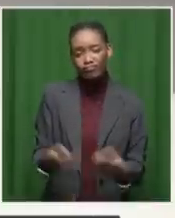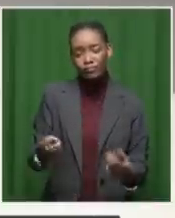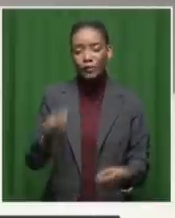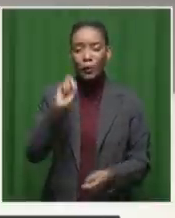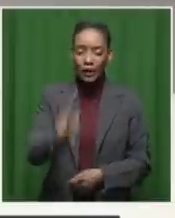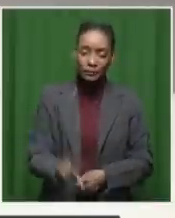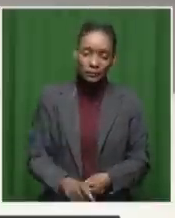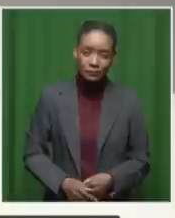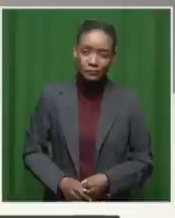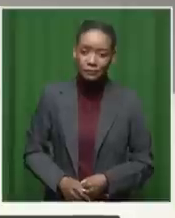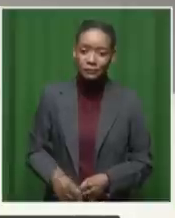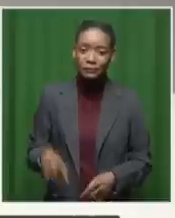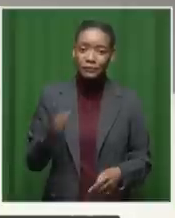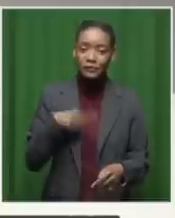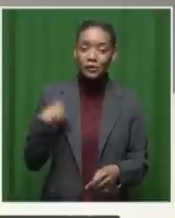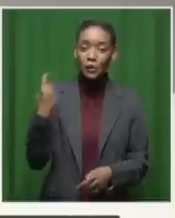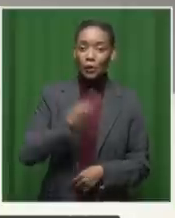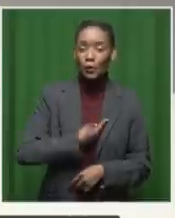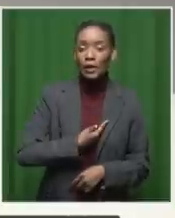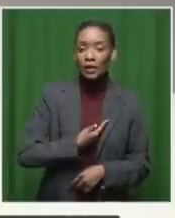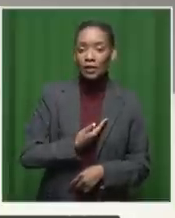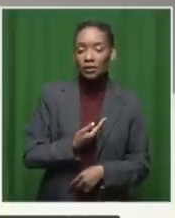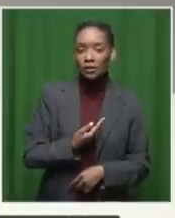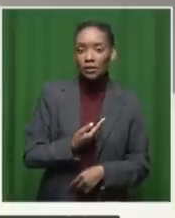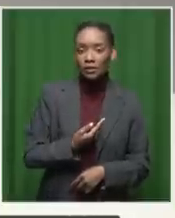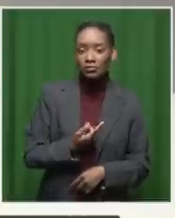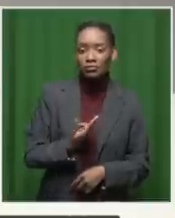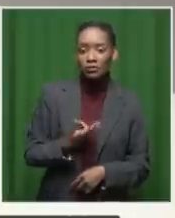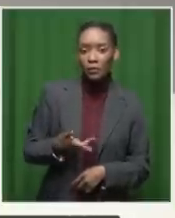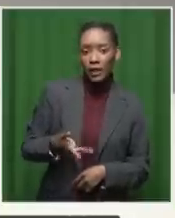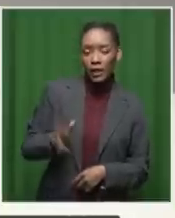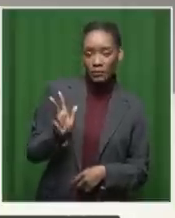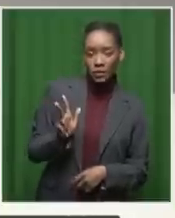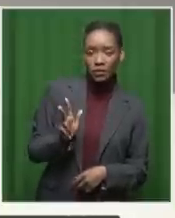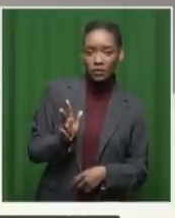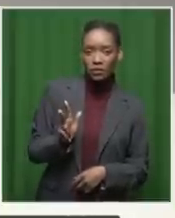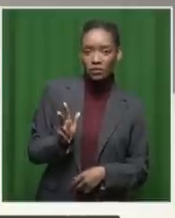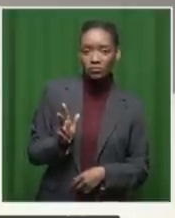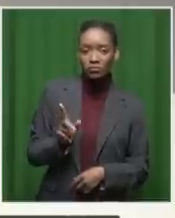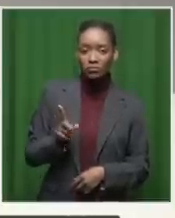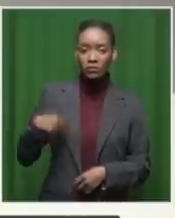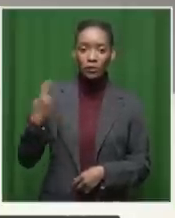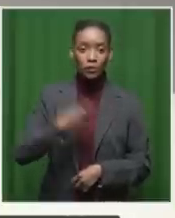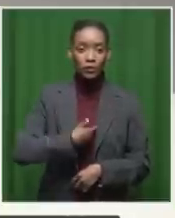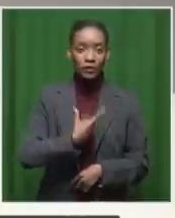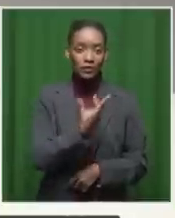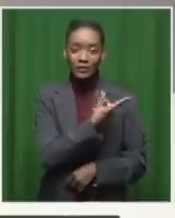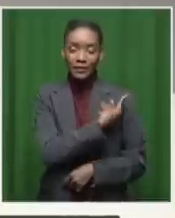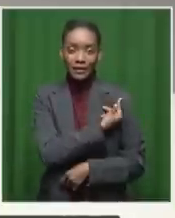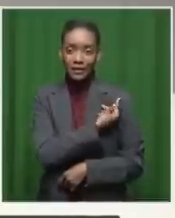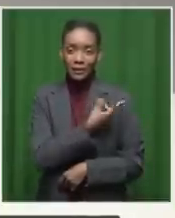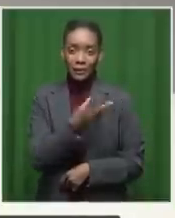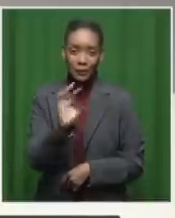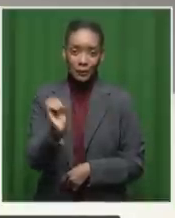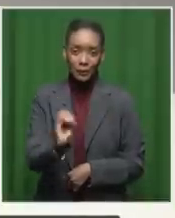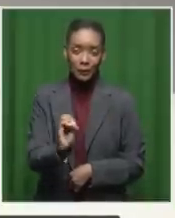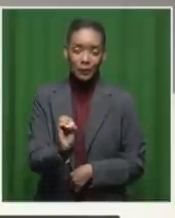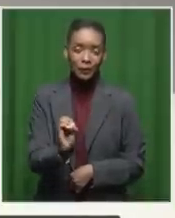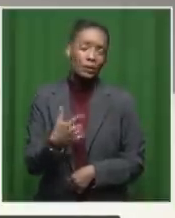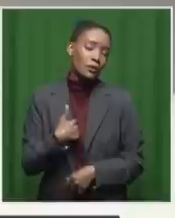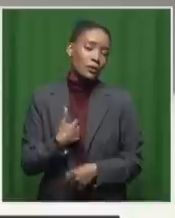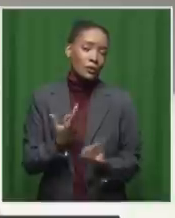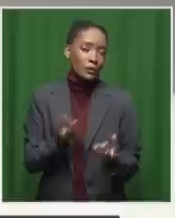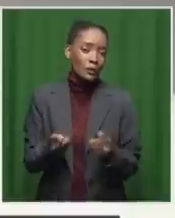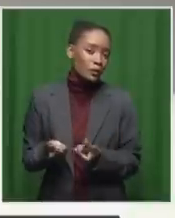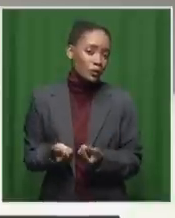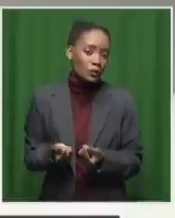because we were abandoned, because we don't have vaccine, what can we do? As